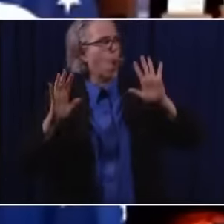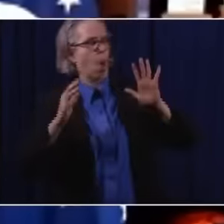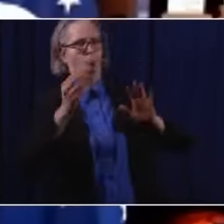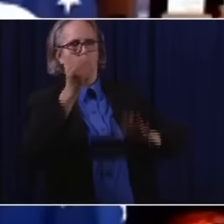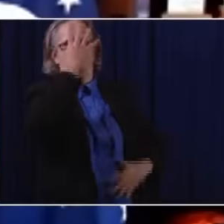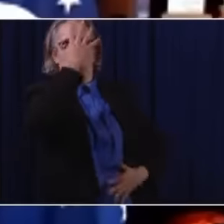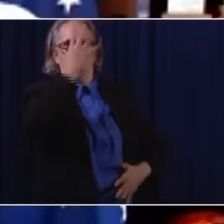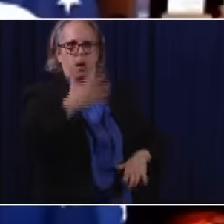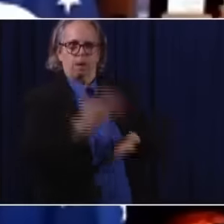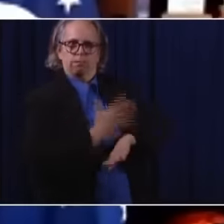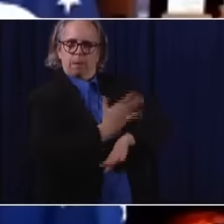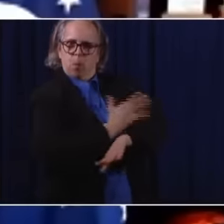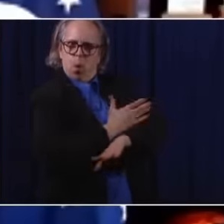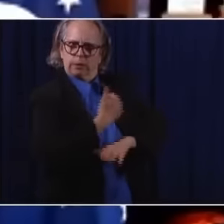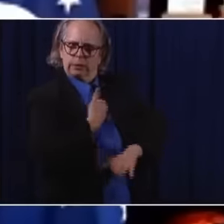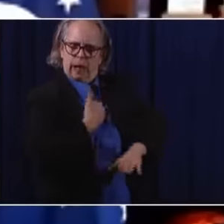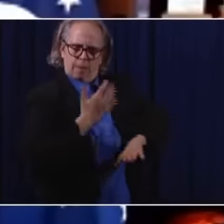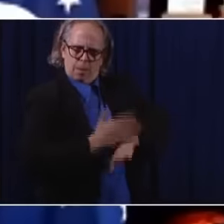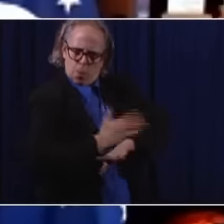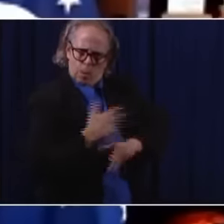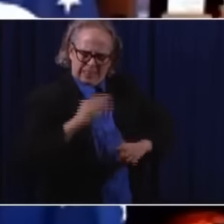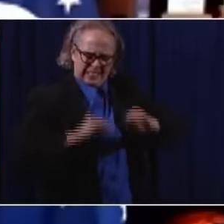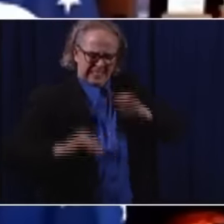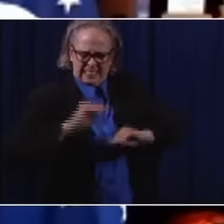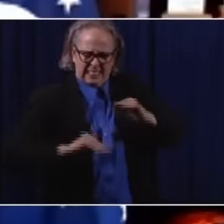failure of an attempt, but it really